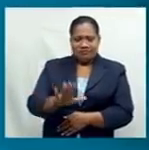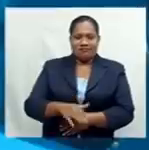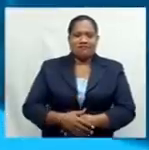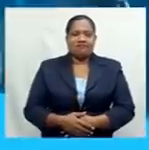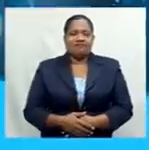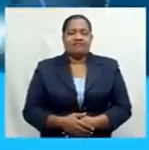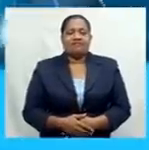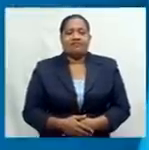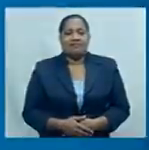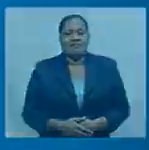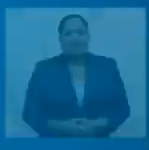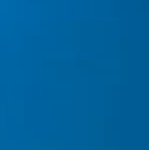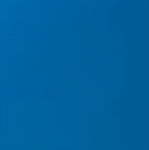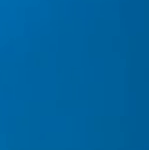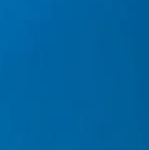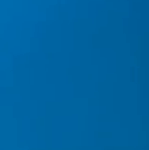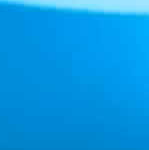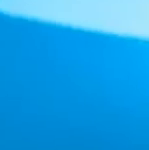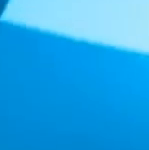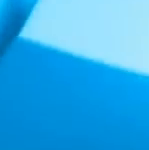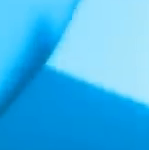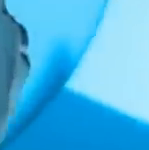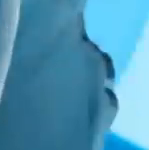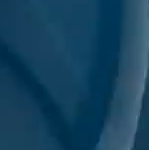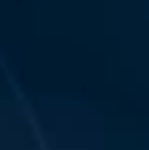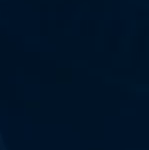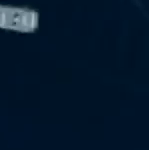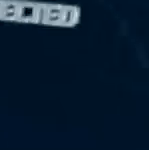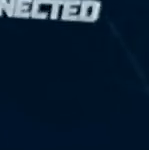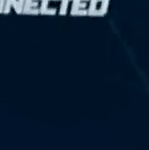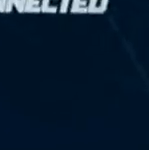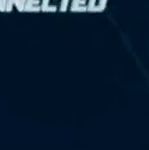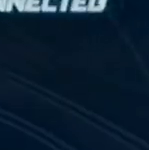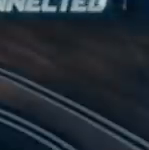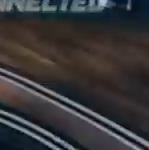From the studios of FBC Suva, Atera Lendua.